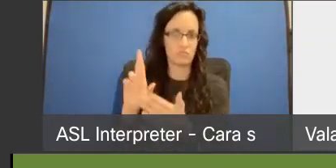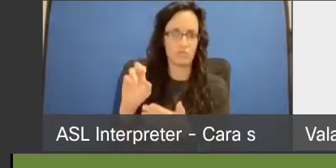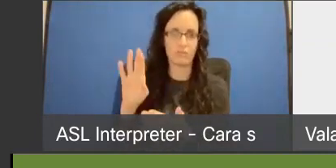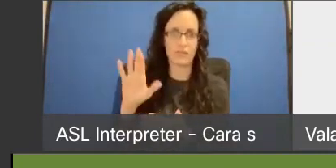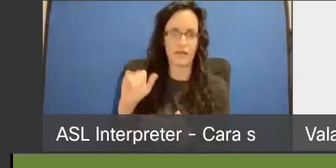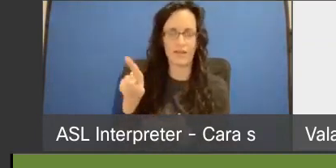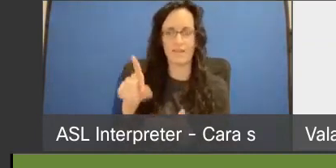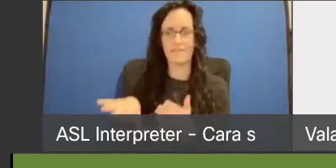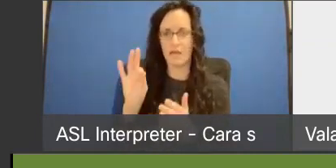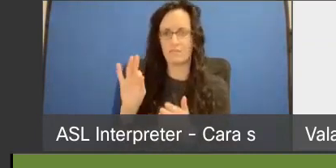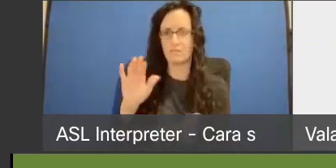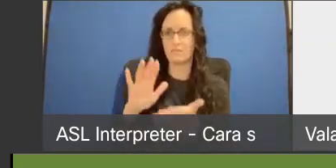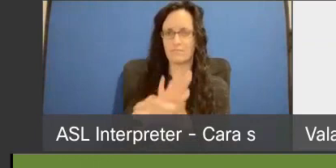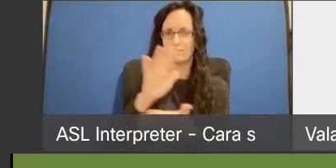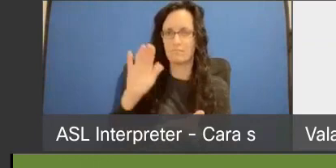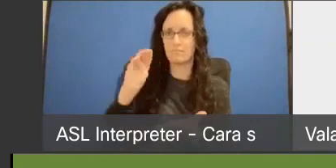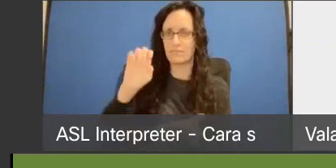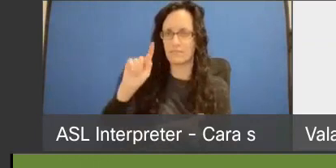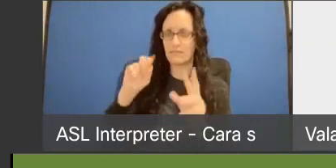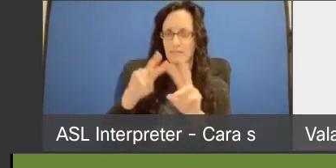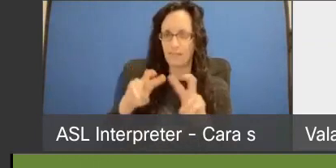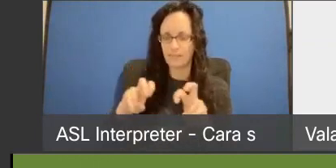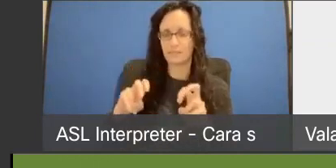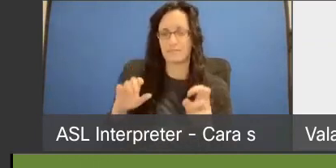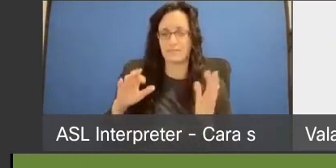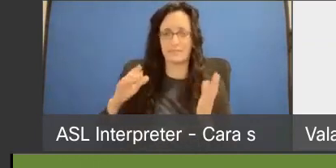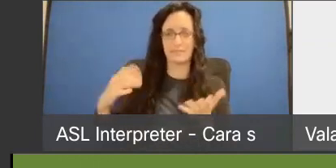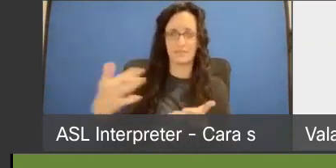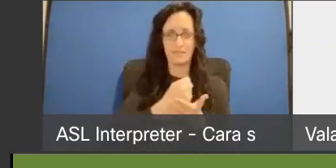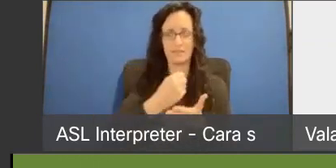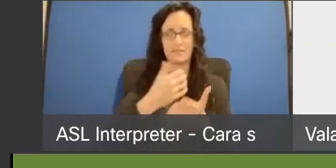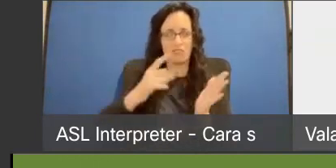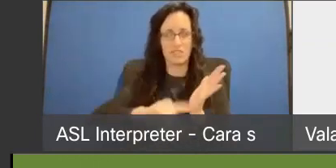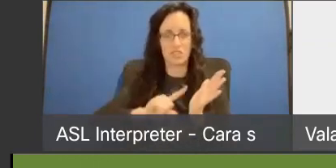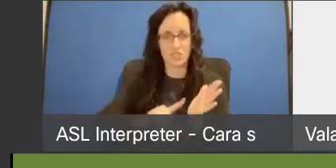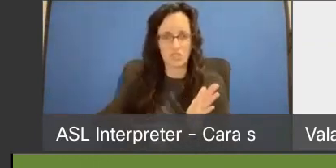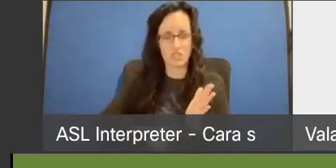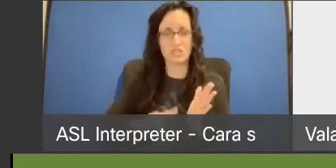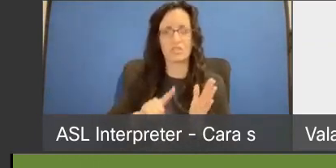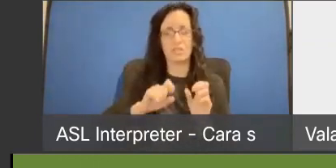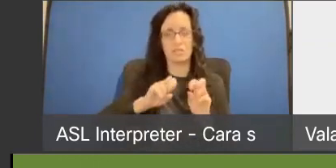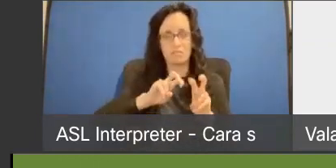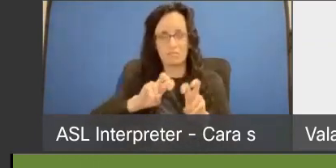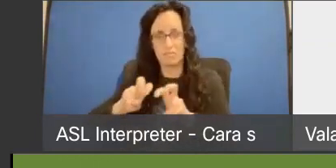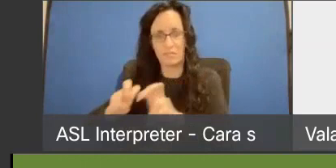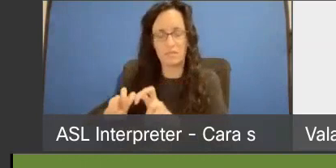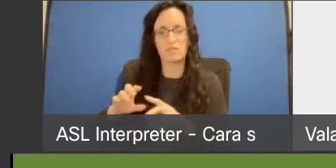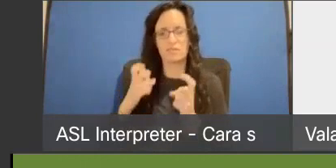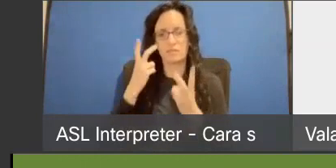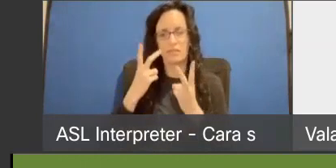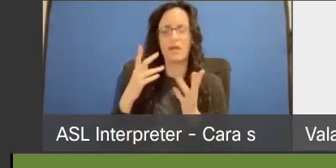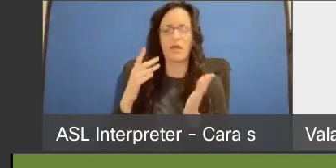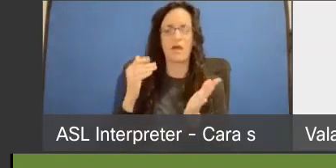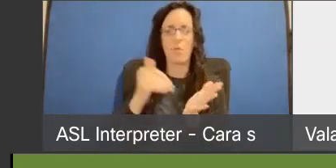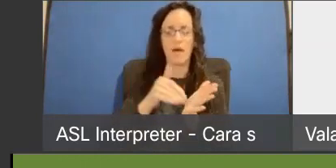call a meta-analysis, a study that pulls together lots of research on the topic, and found a bunch of studies looking at how often, asking the question, how often